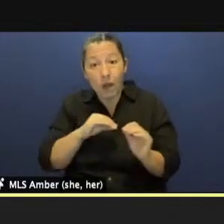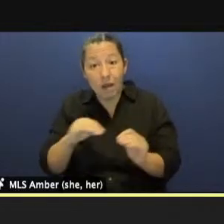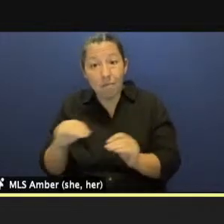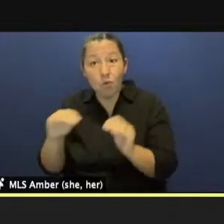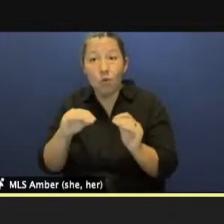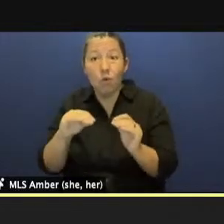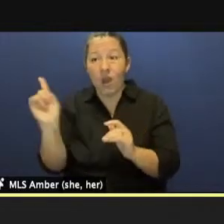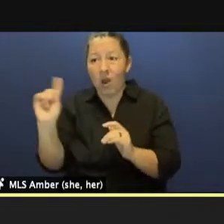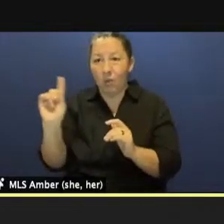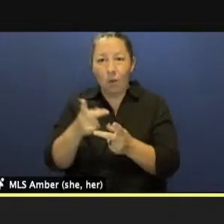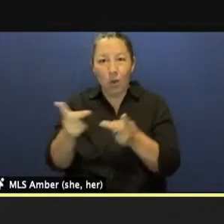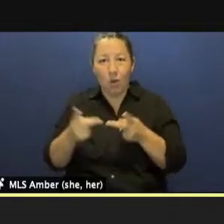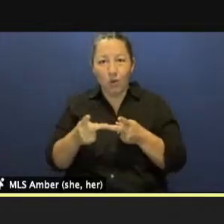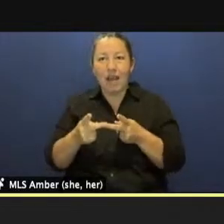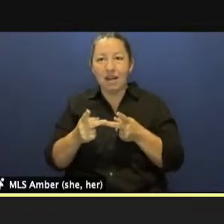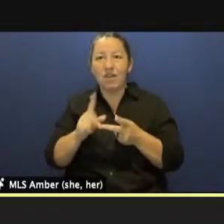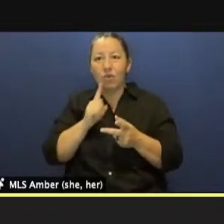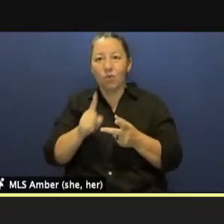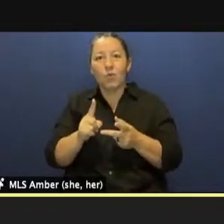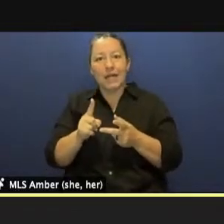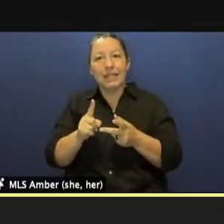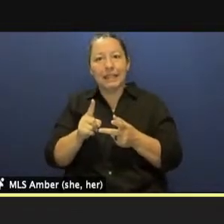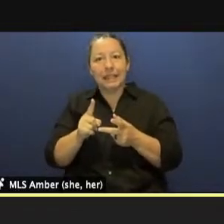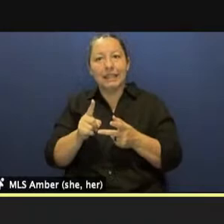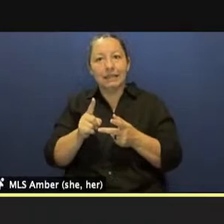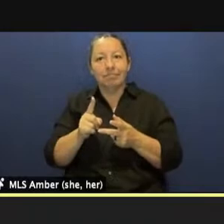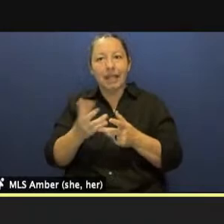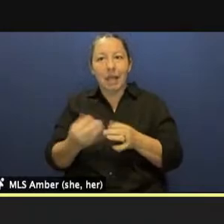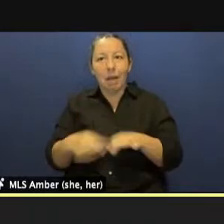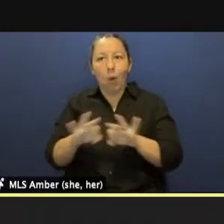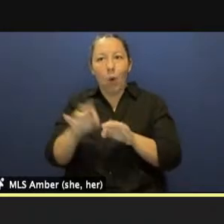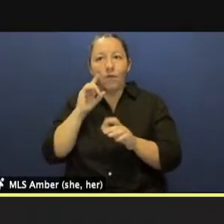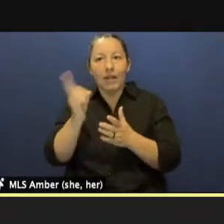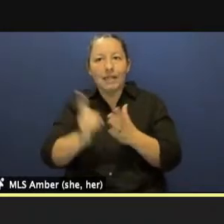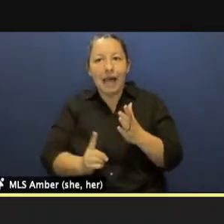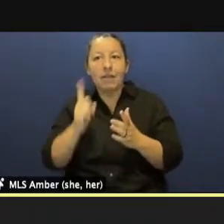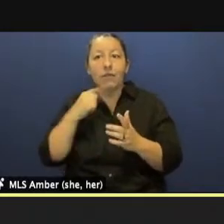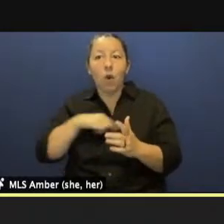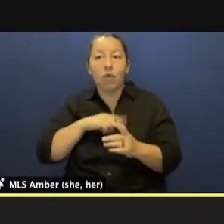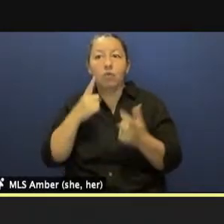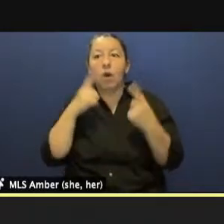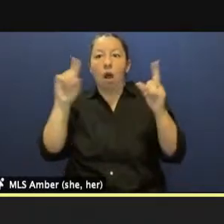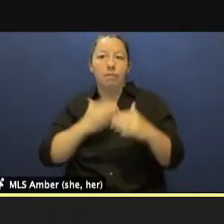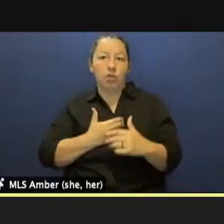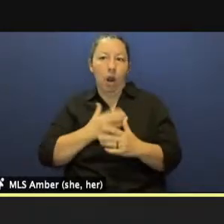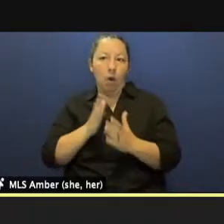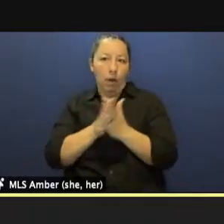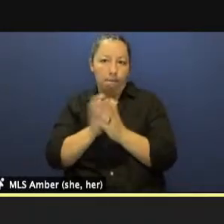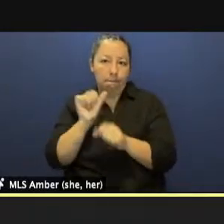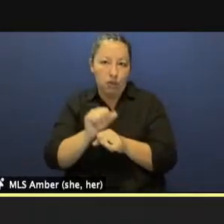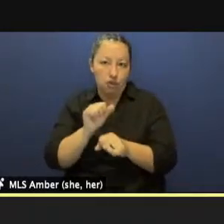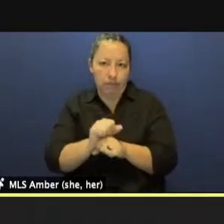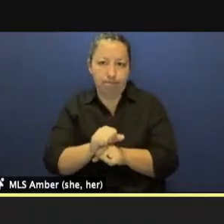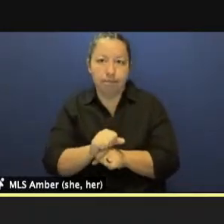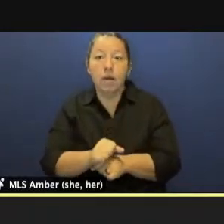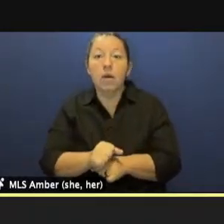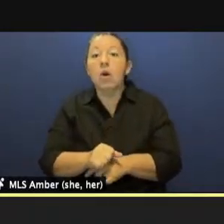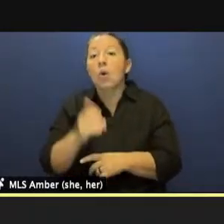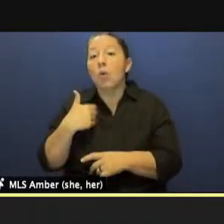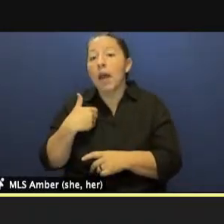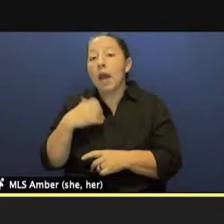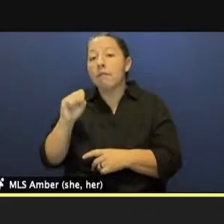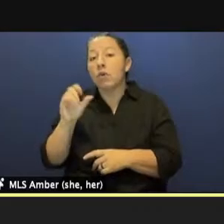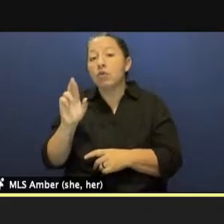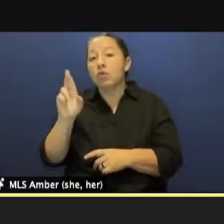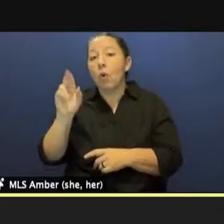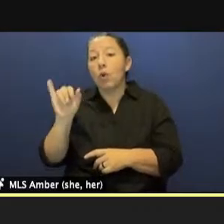design in order to accomplish our mission. Solar arrays on the sides, which of course is because the sun doesn't get very high